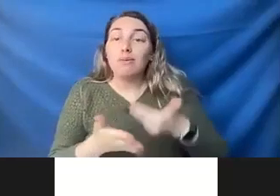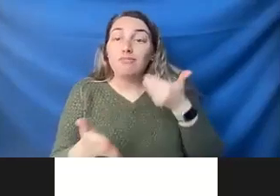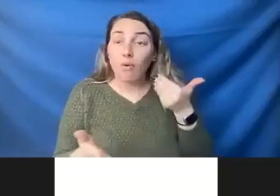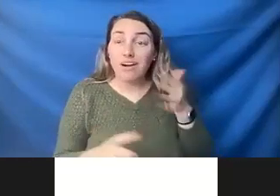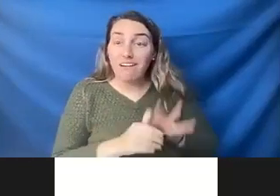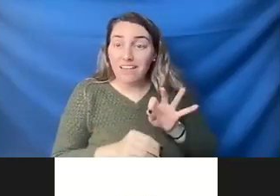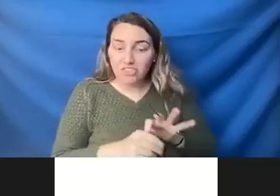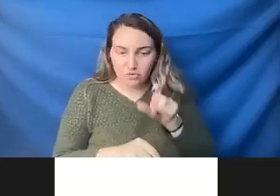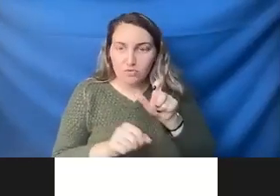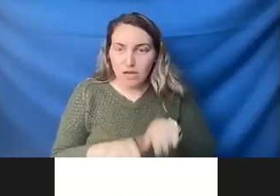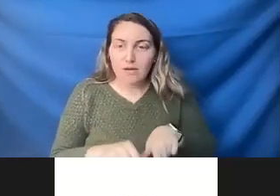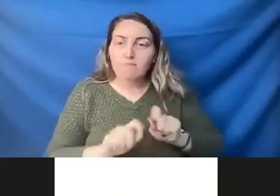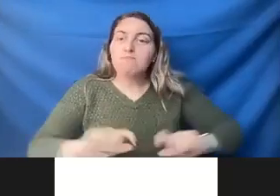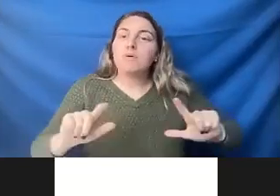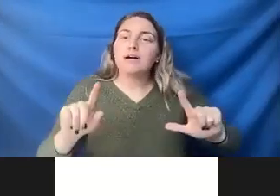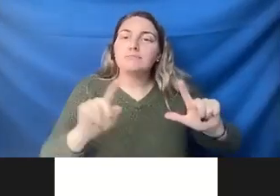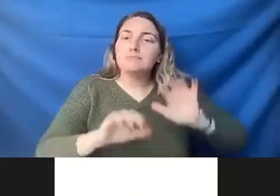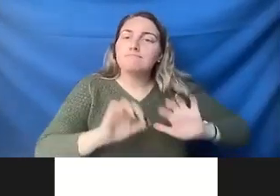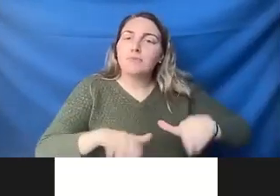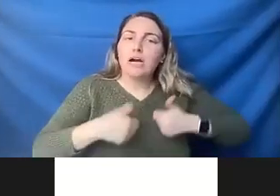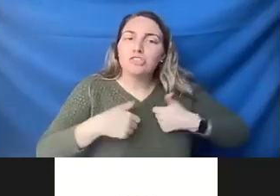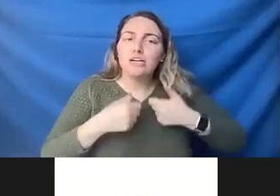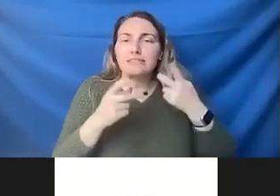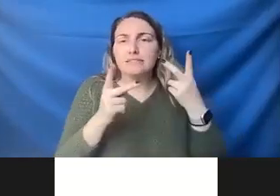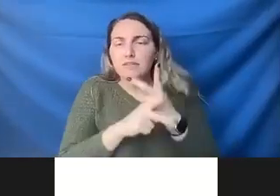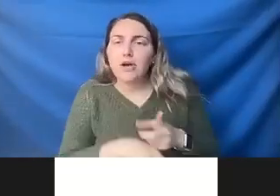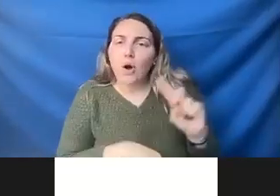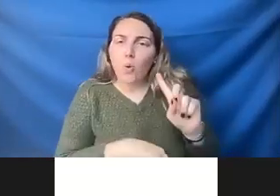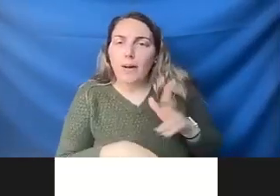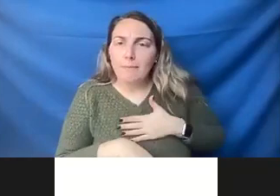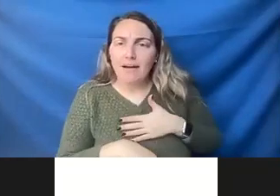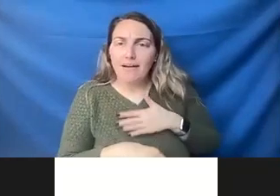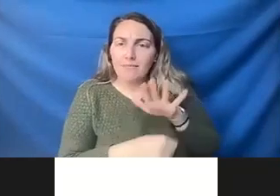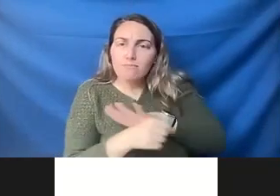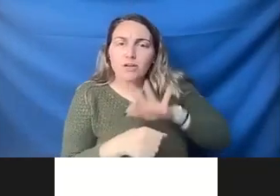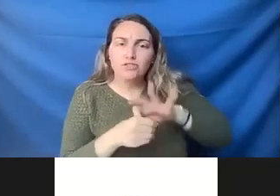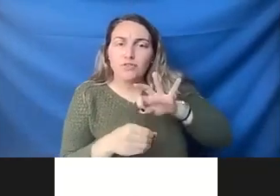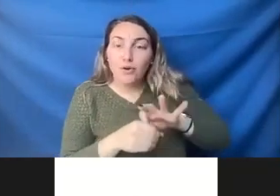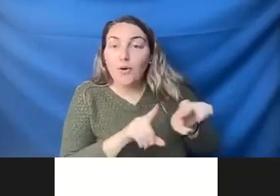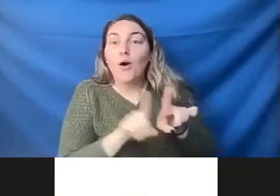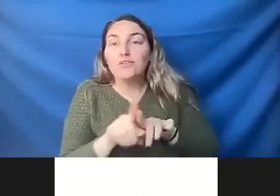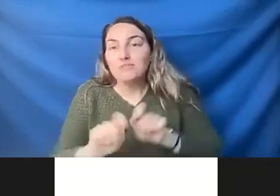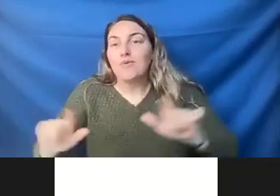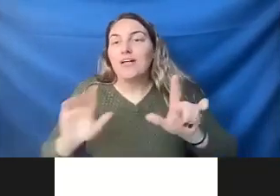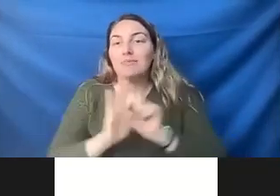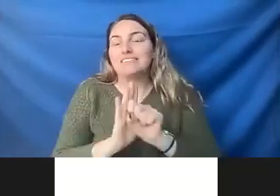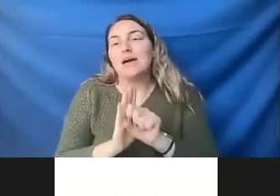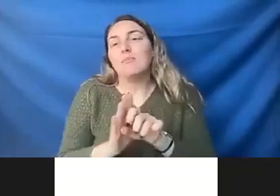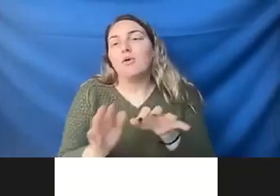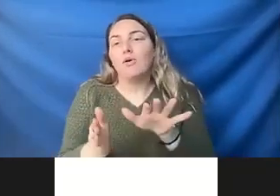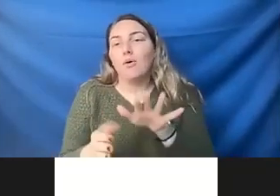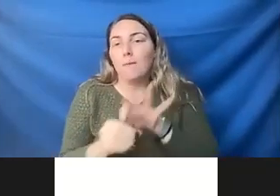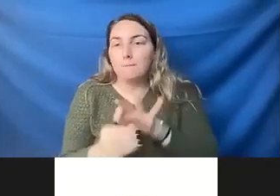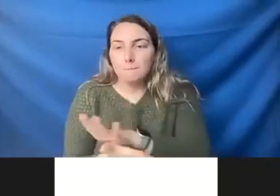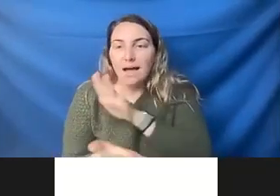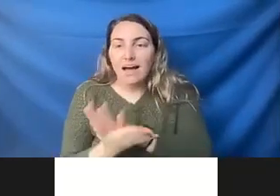for early voting, and also find a sample ballot that will include also all of the languages that are supported